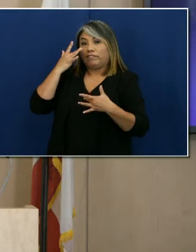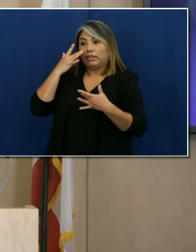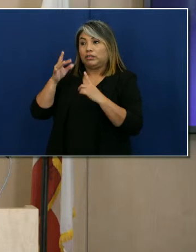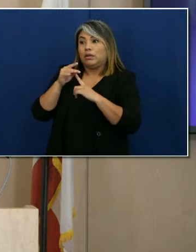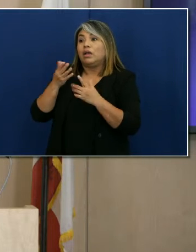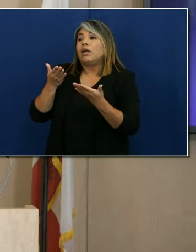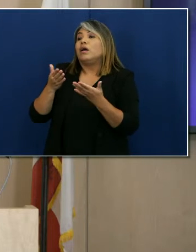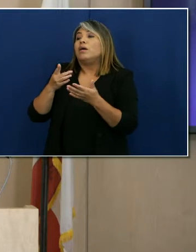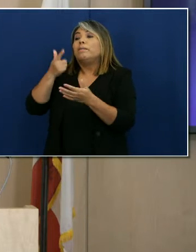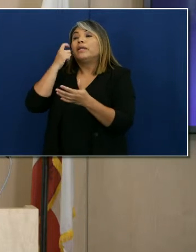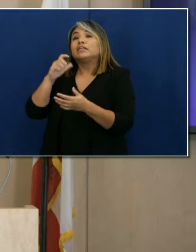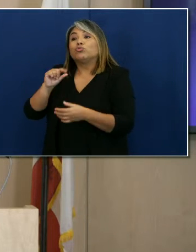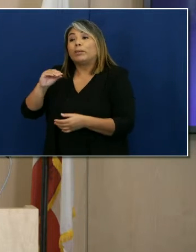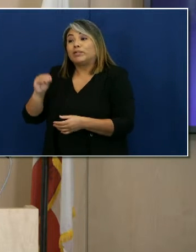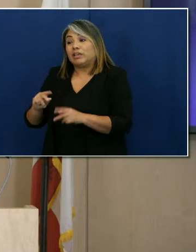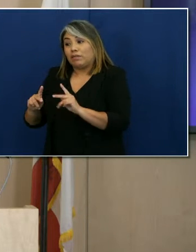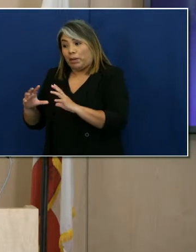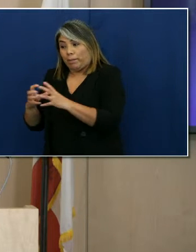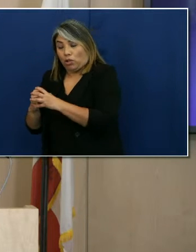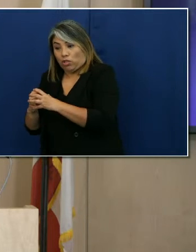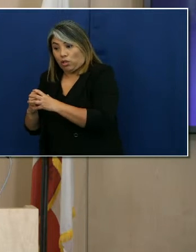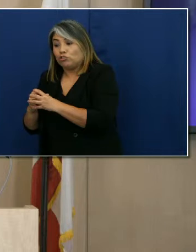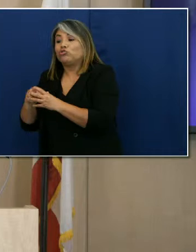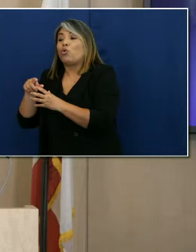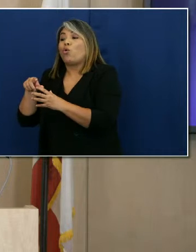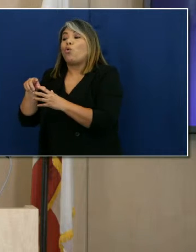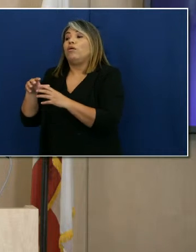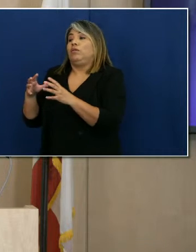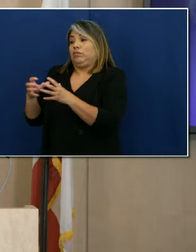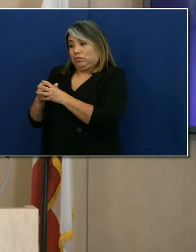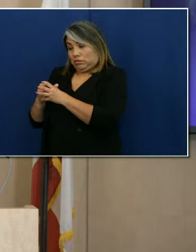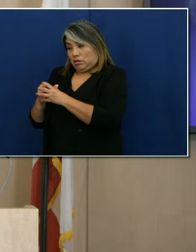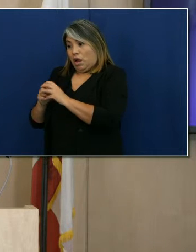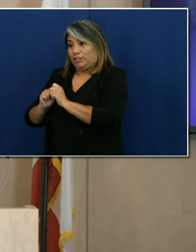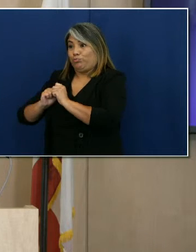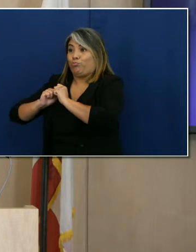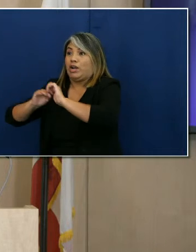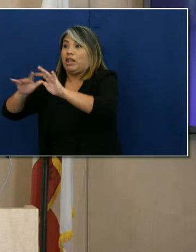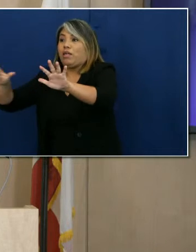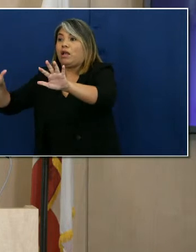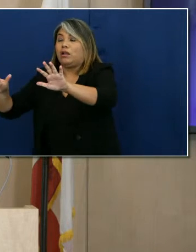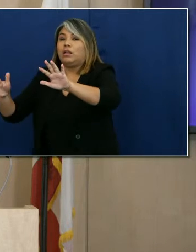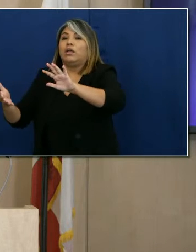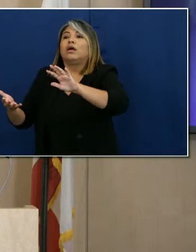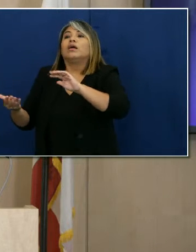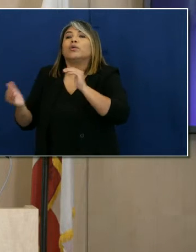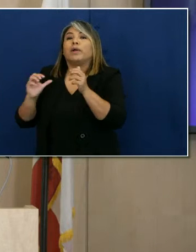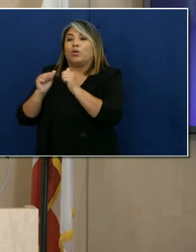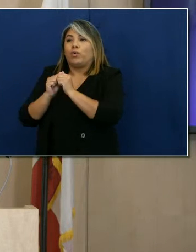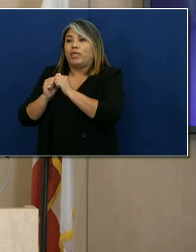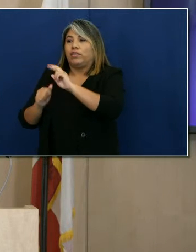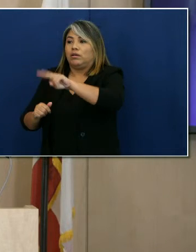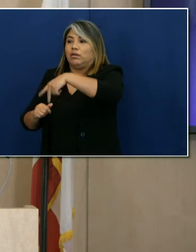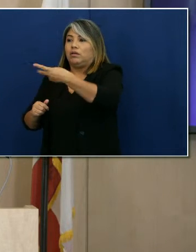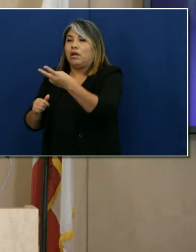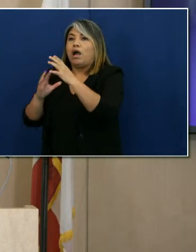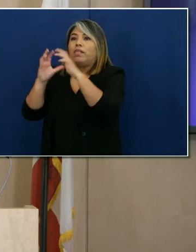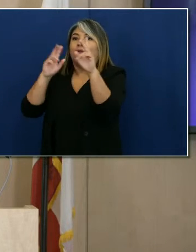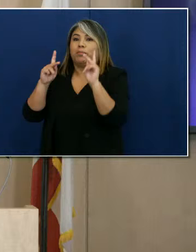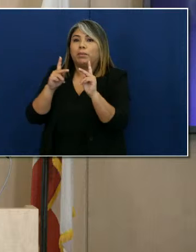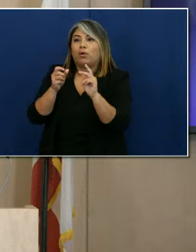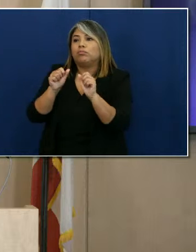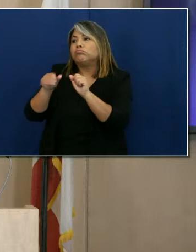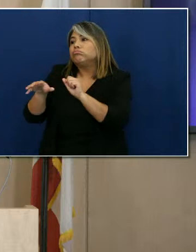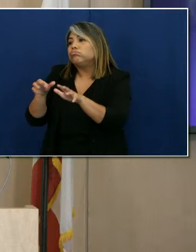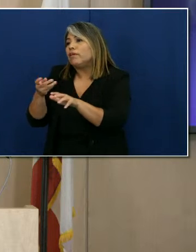maybe 20% of the people, that a small number of people are spreading a lot compared to maybe a lot of people just spreading only a few times. The